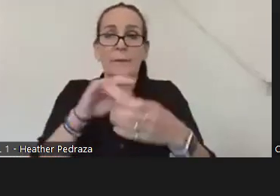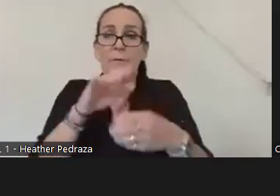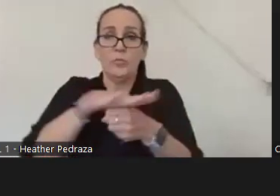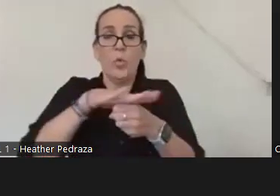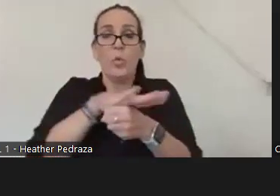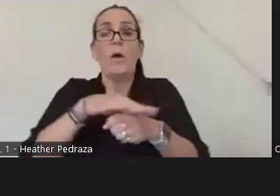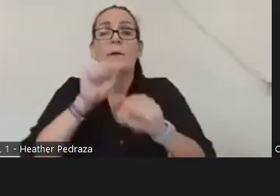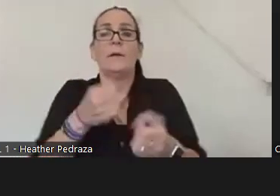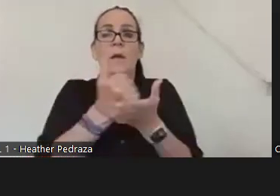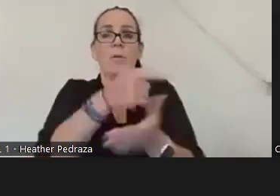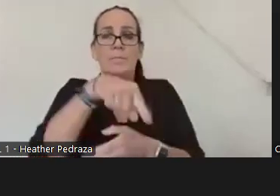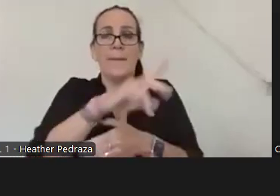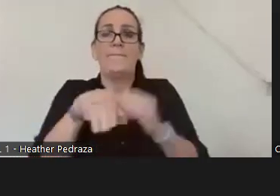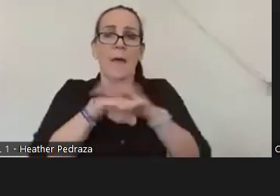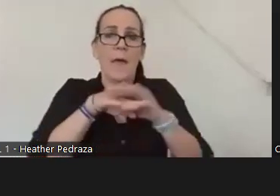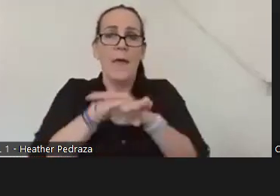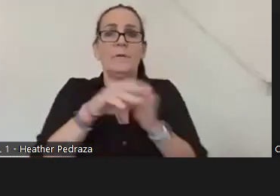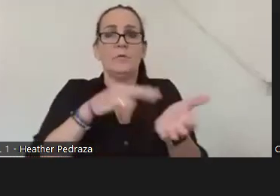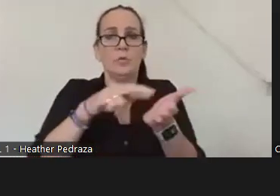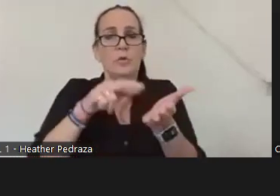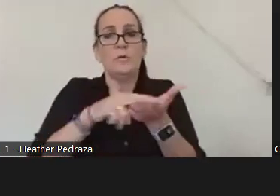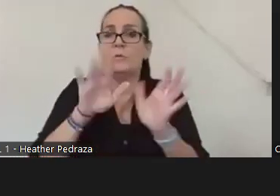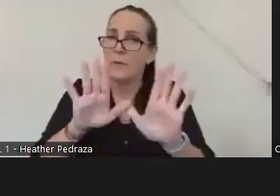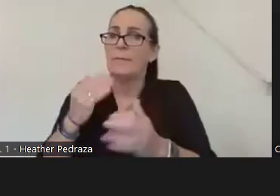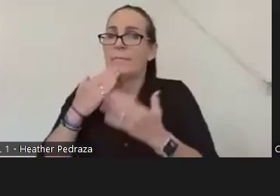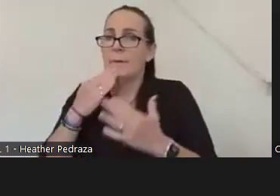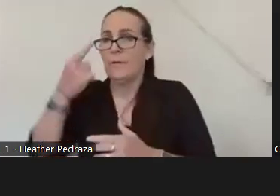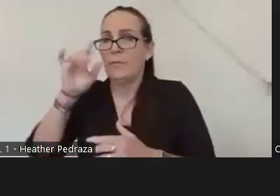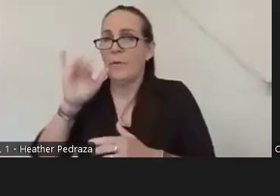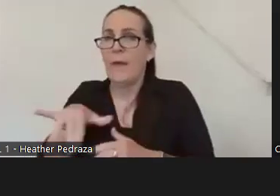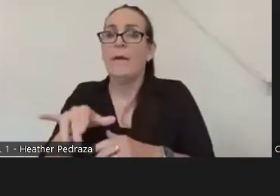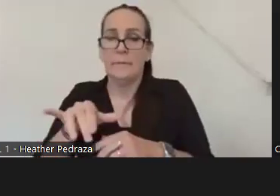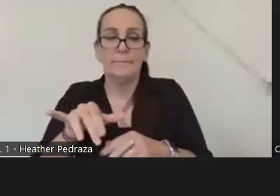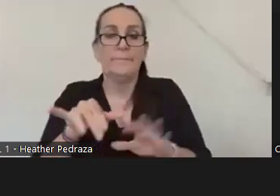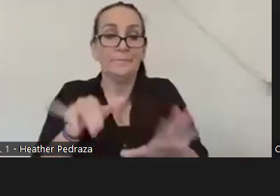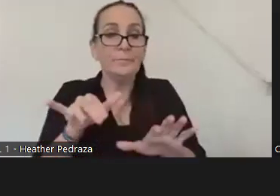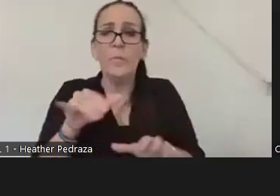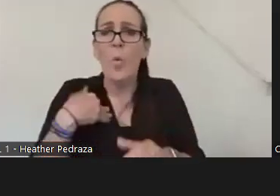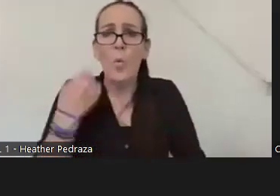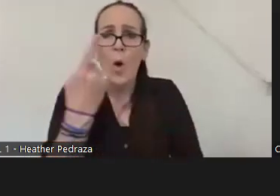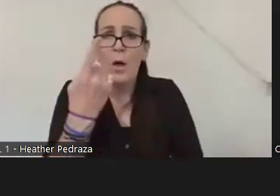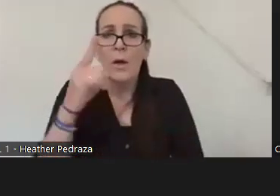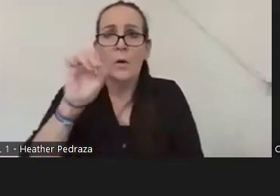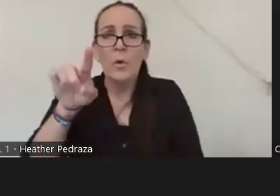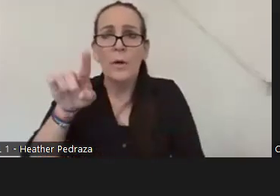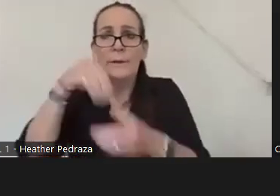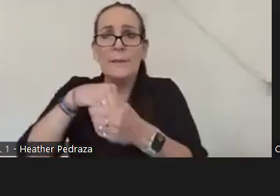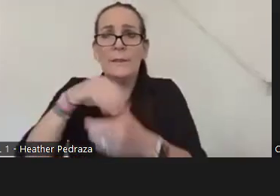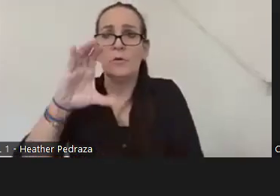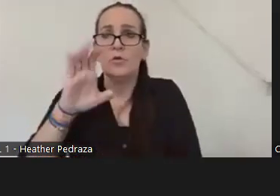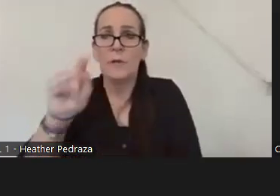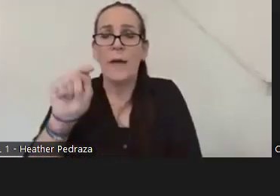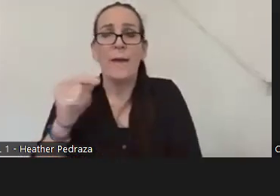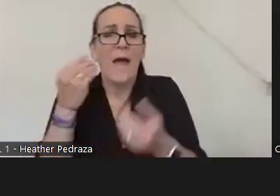access all the resources that are needed. So thank you for that. There was a question in the chat, which I'm not sure of the